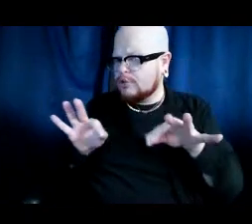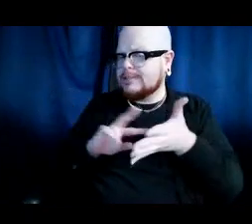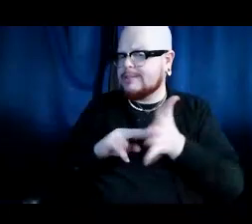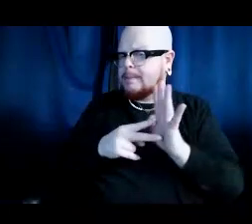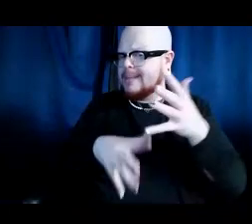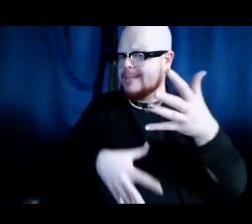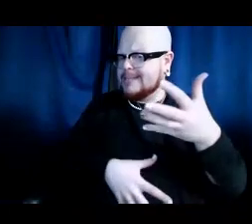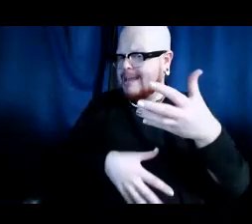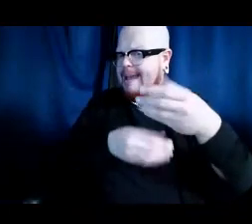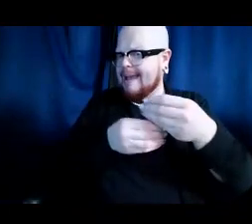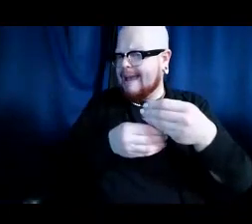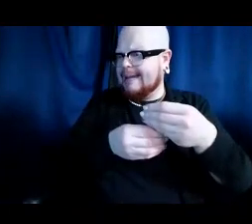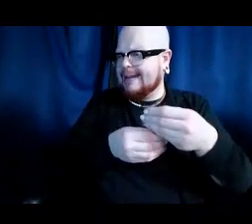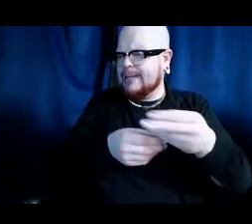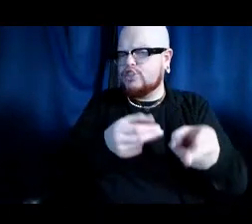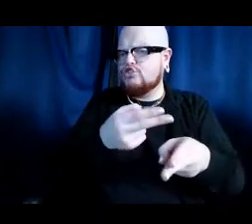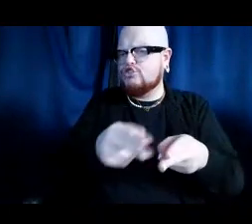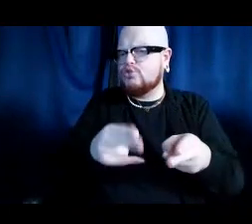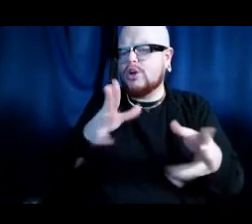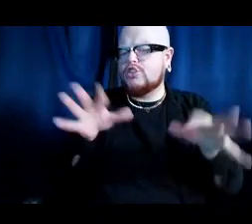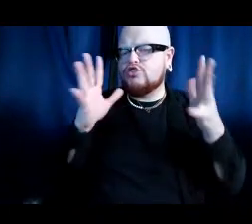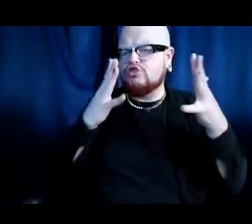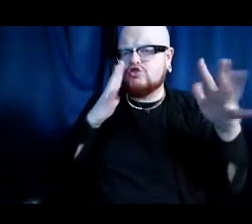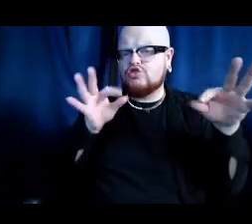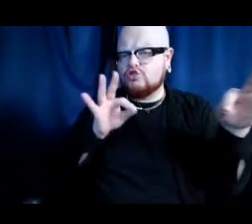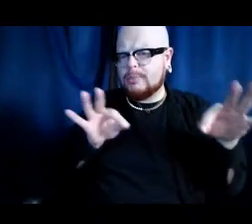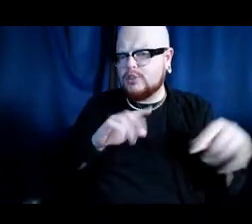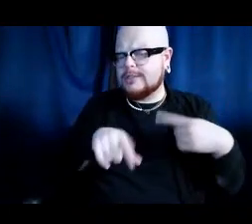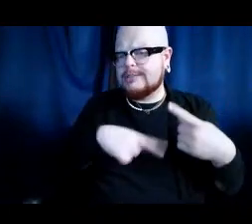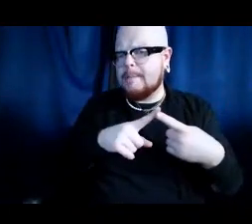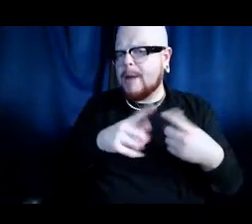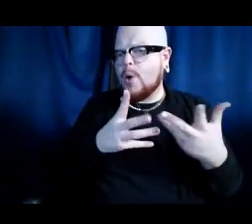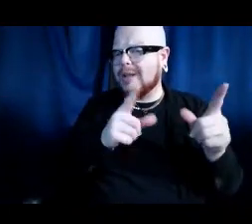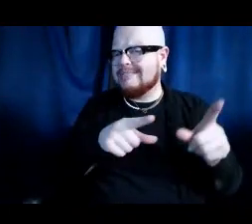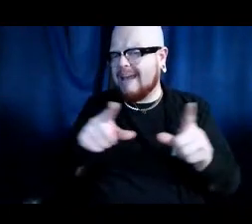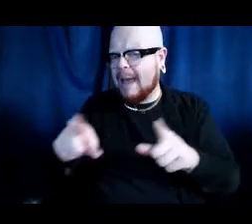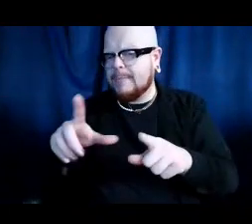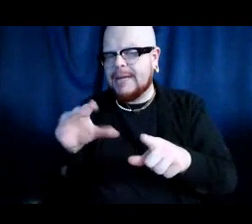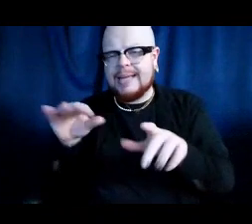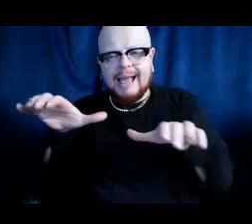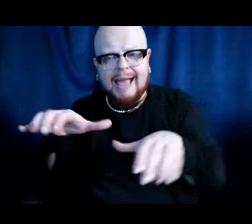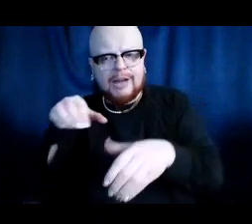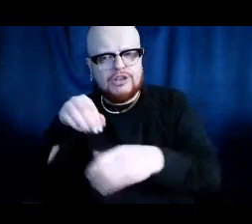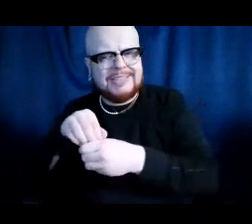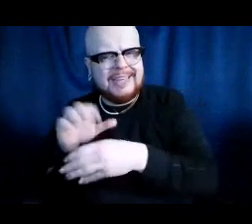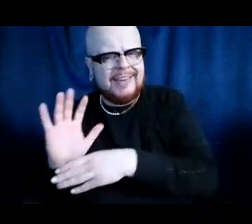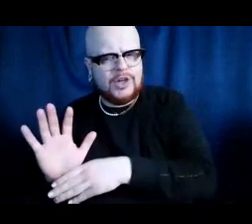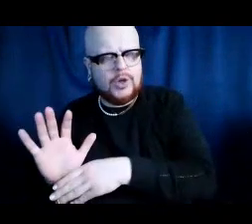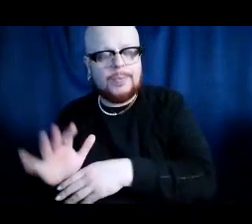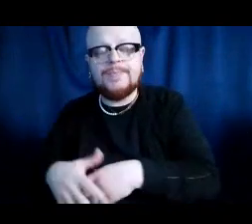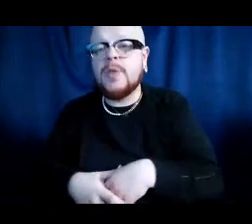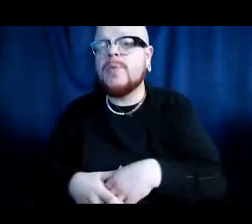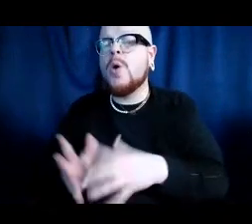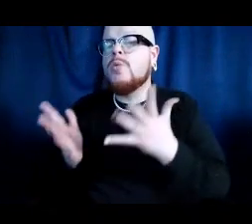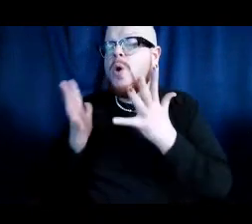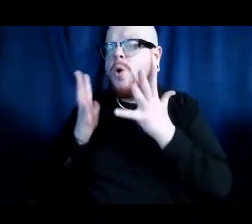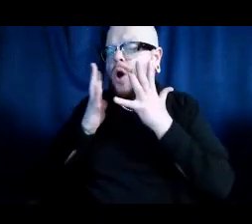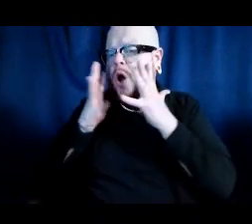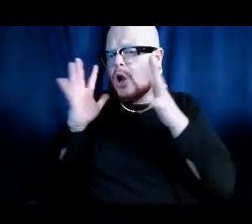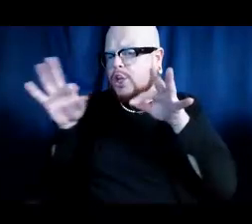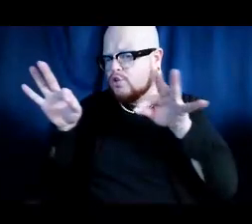of key visual content and actions in videos. Audio descriptions are like alt text.